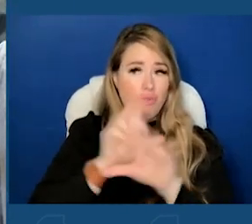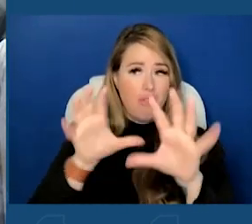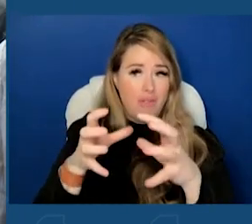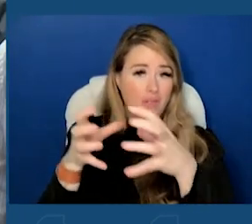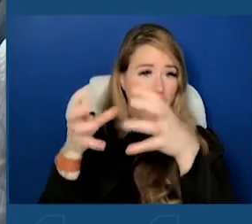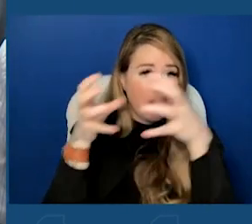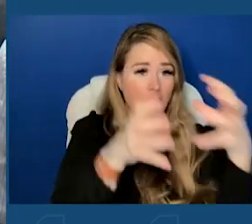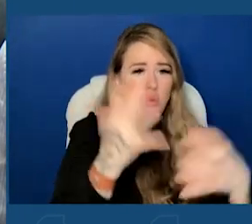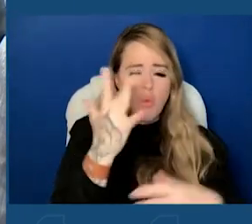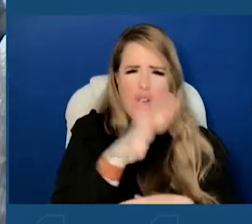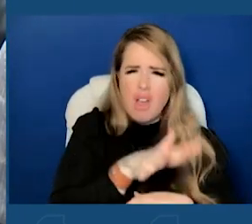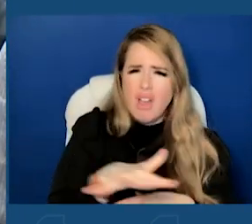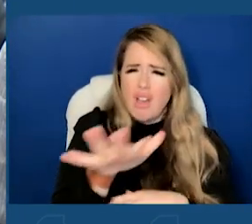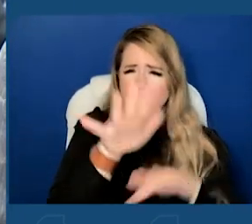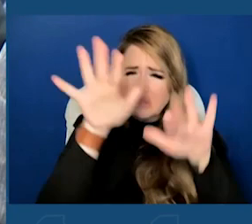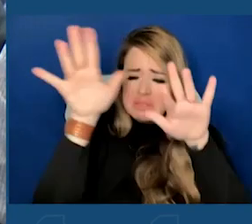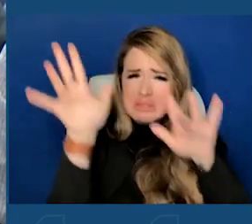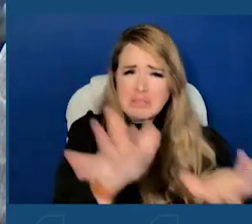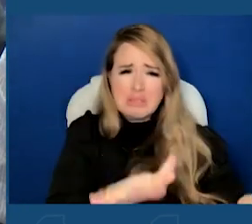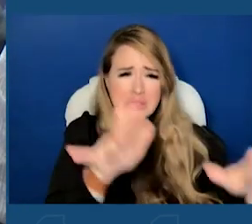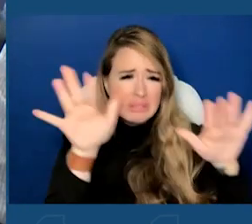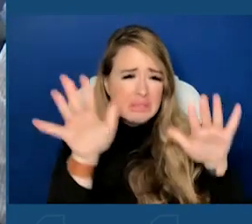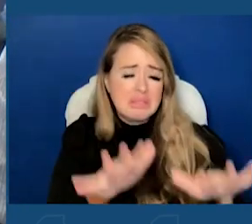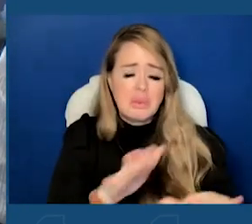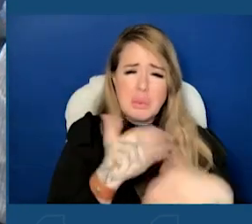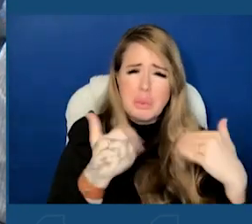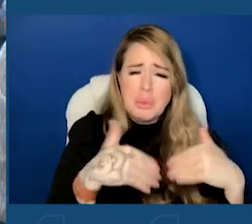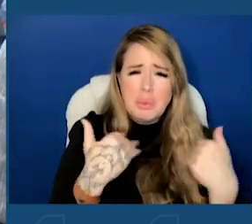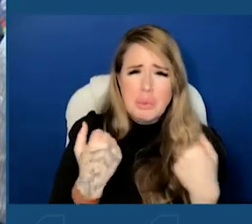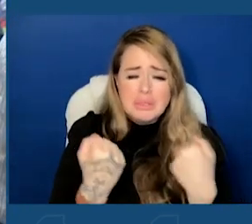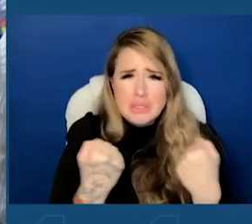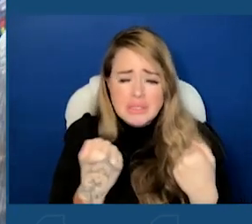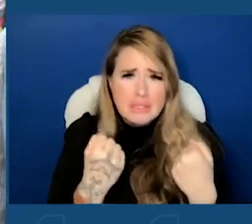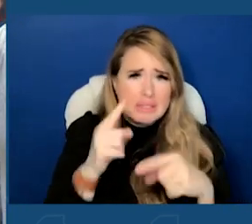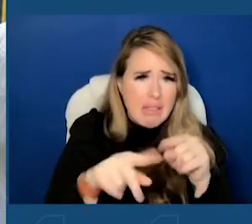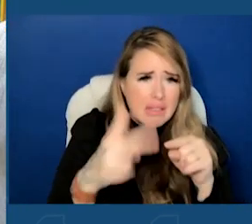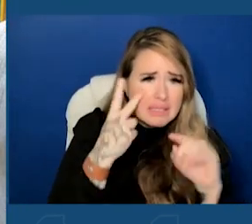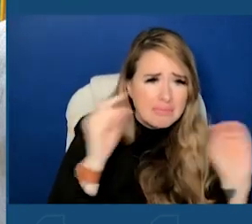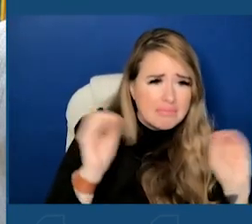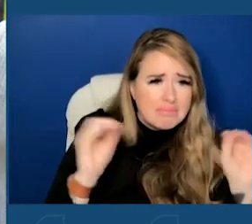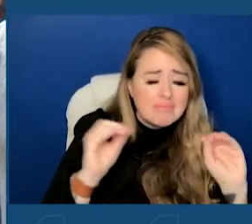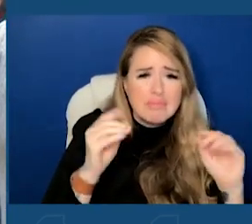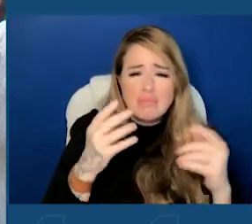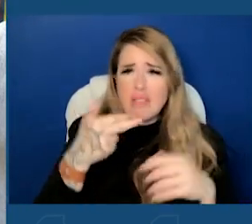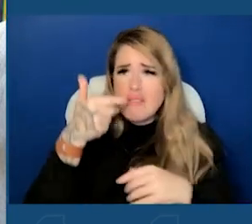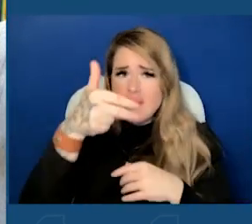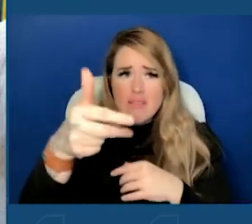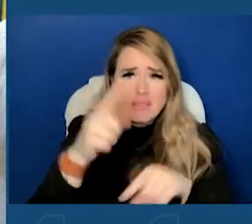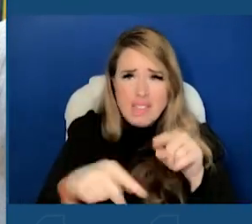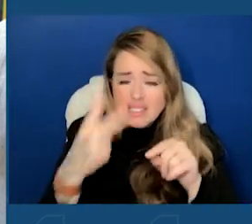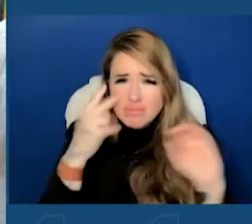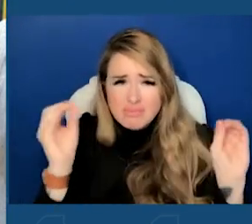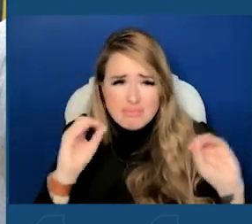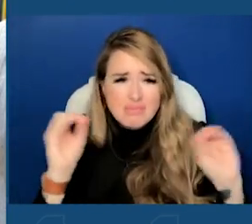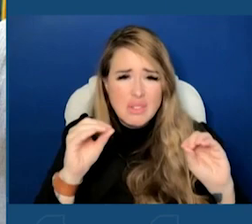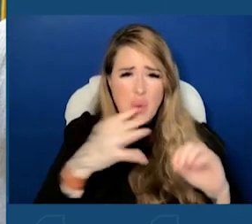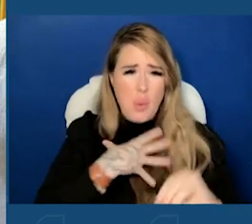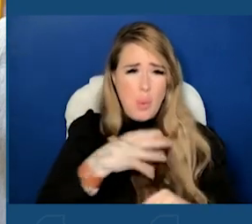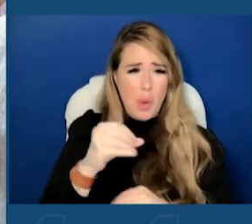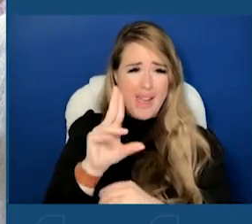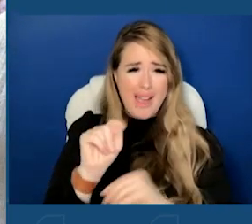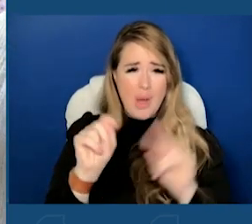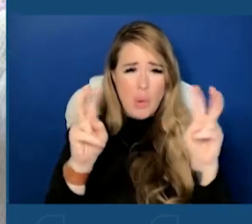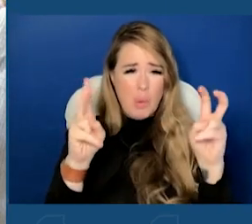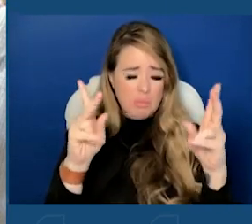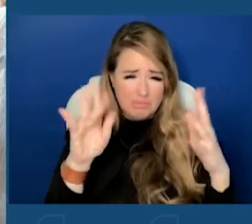blinding snow, the zero visibility, absolute whiteouts, it may go down as one of the worst in history.